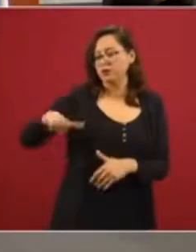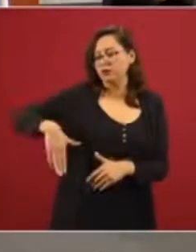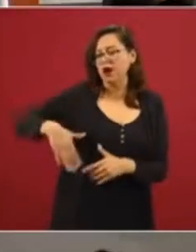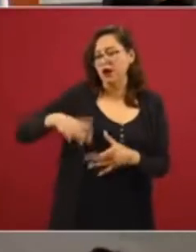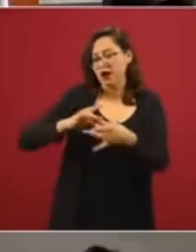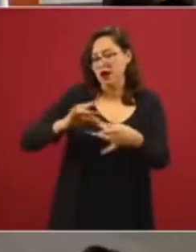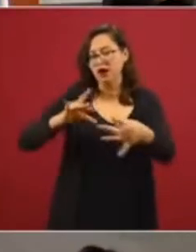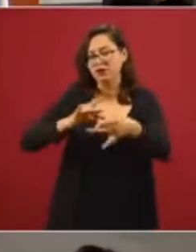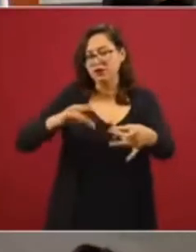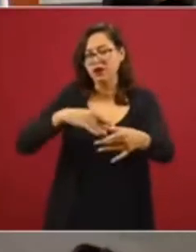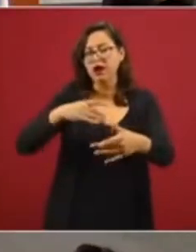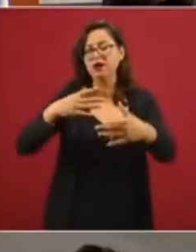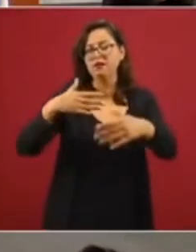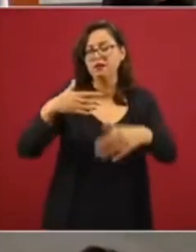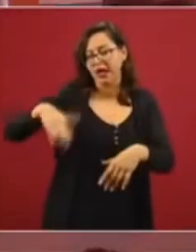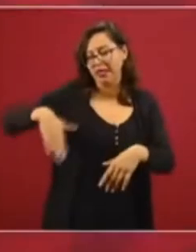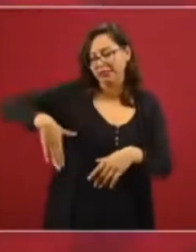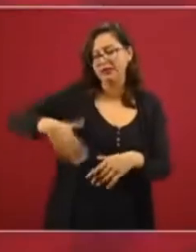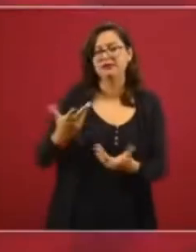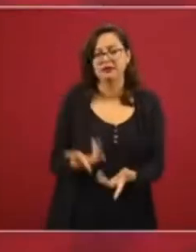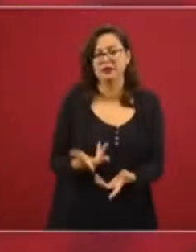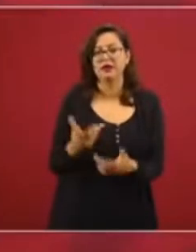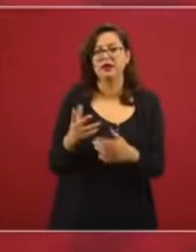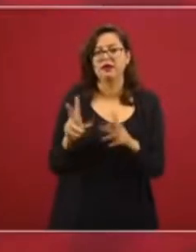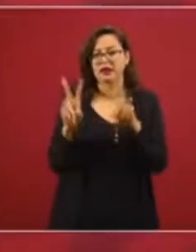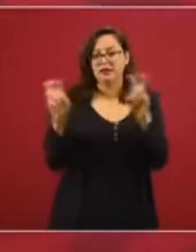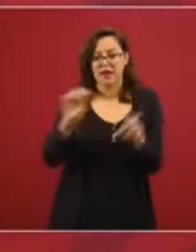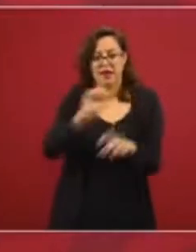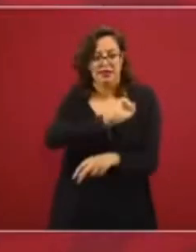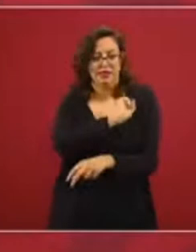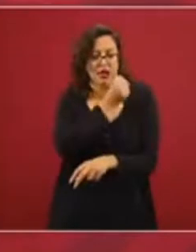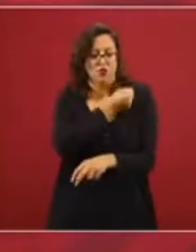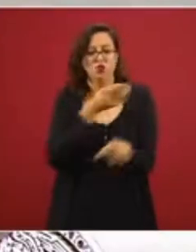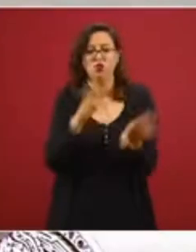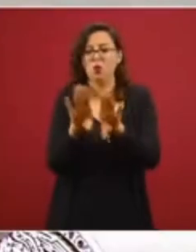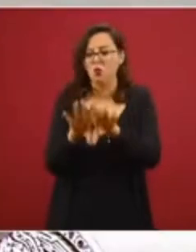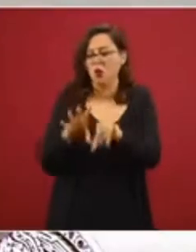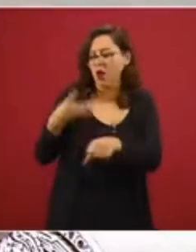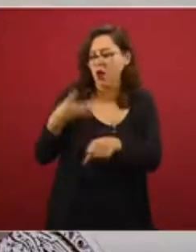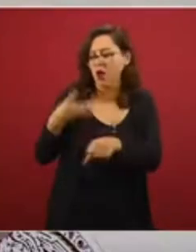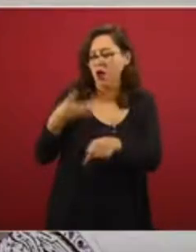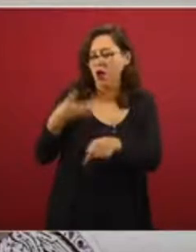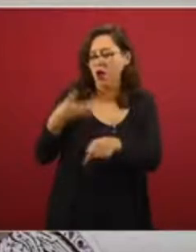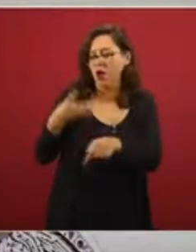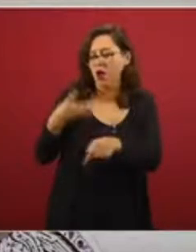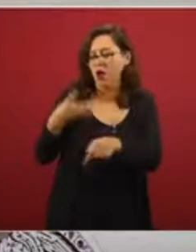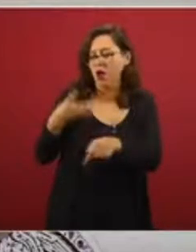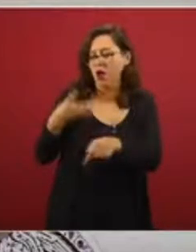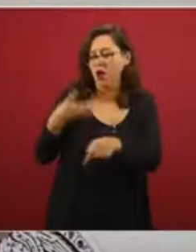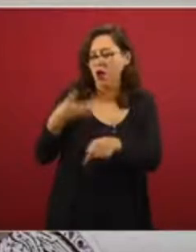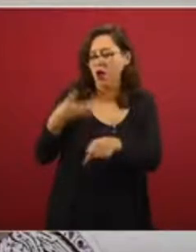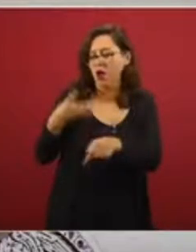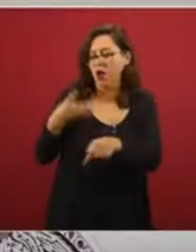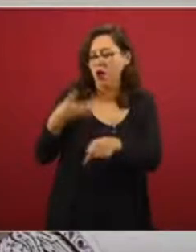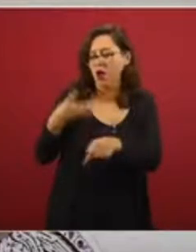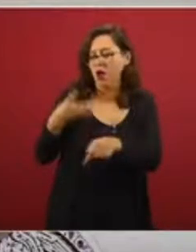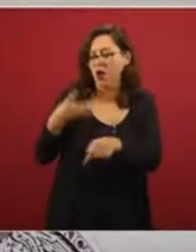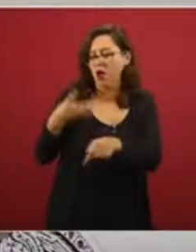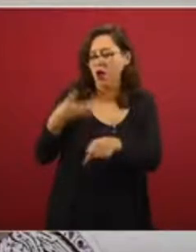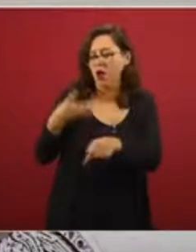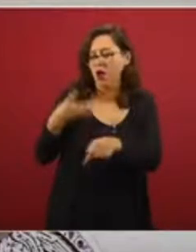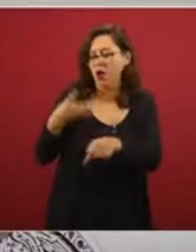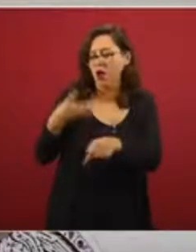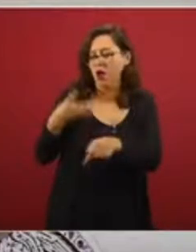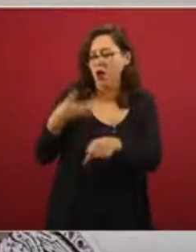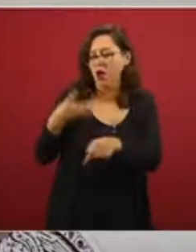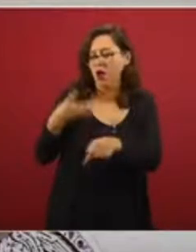distintas instituciones de salud pero logramos ampliar la capacidad hospitalaria so with all the other agencies we were